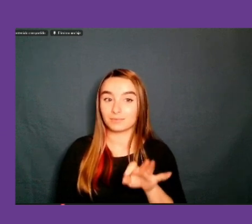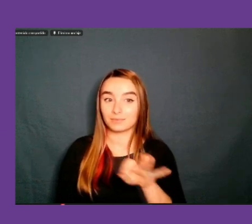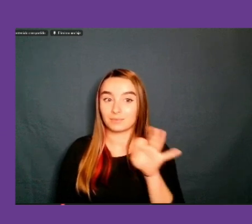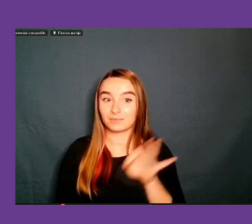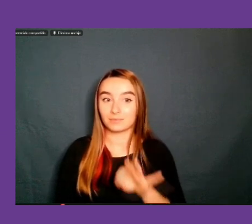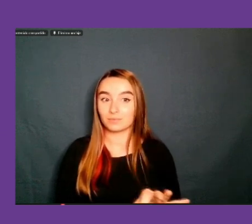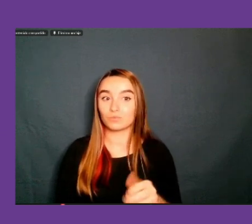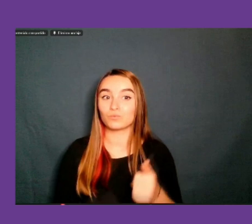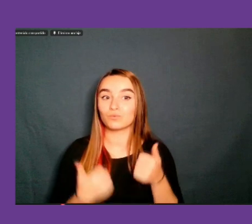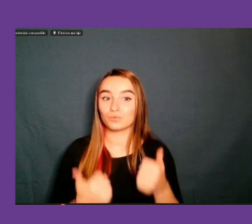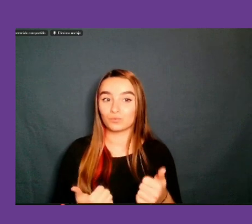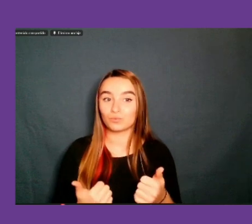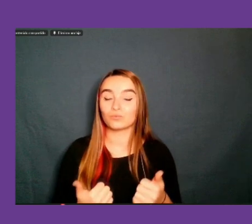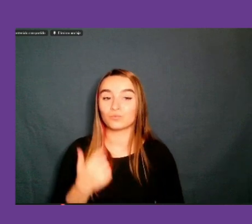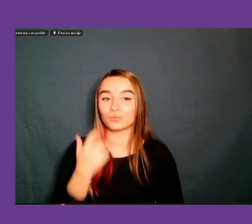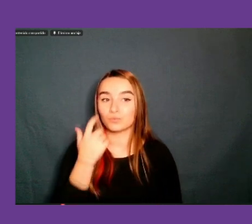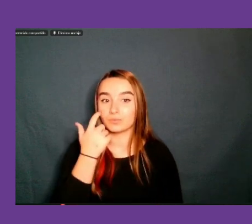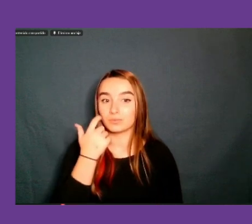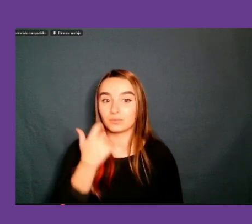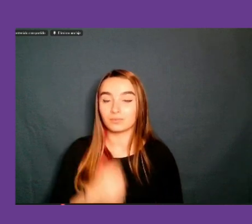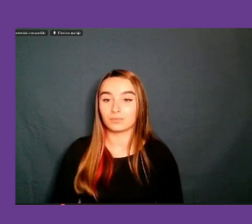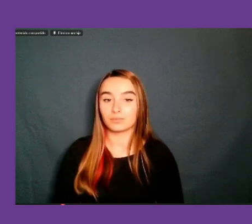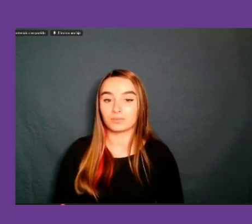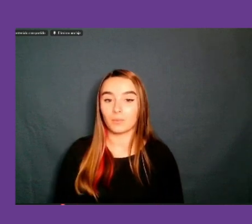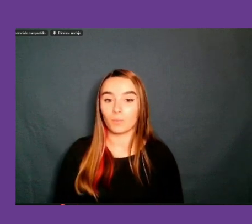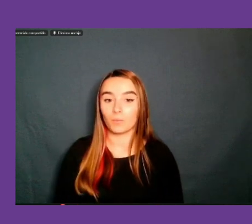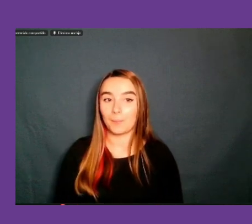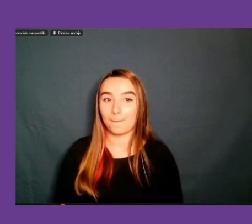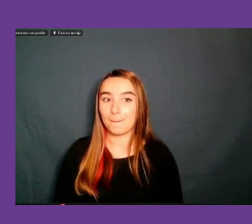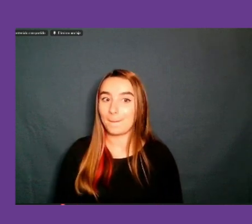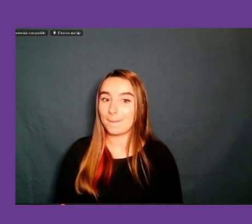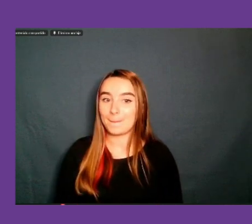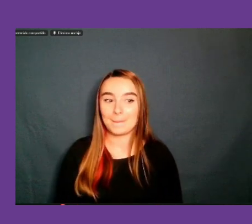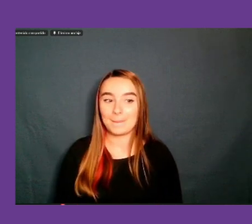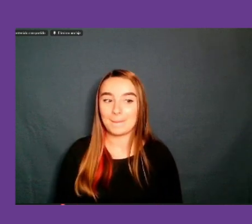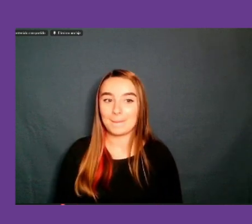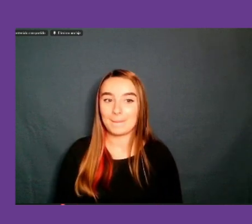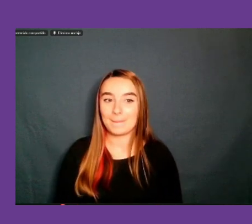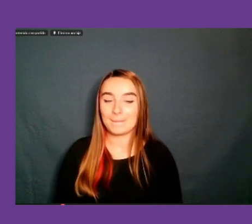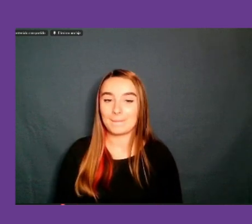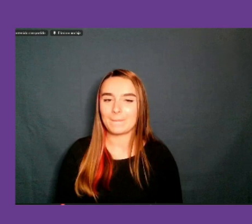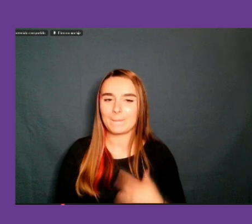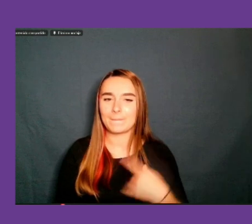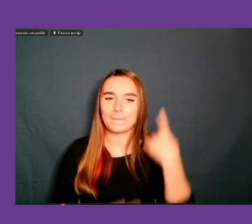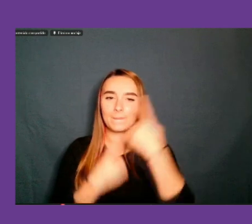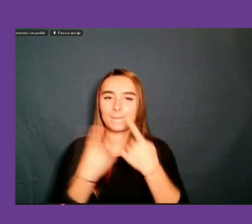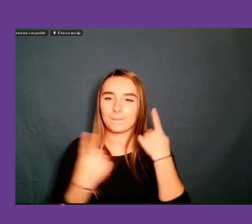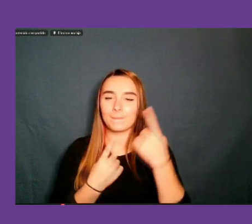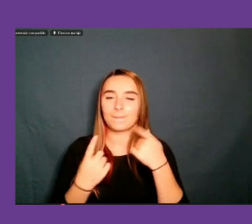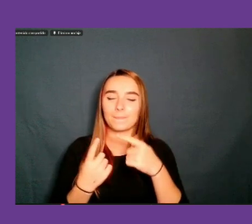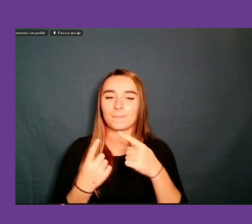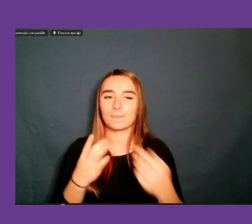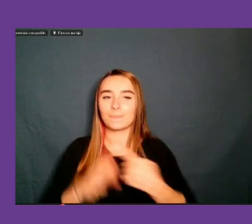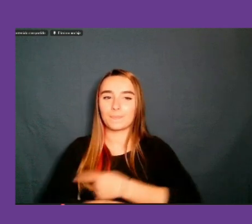11 will be in charge of uploading them. I think that we upload them directly on the website